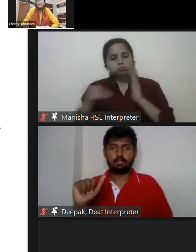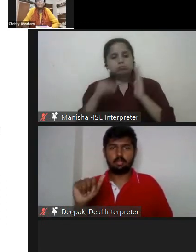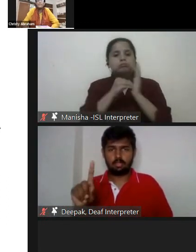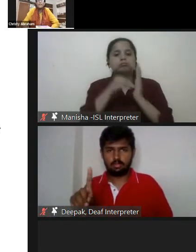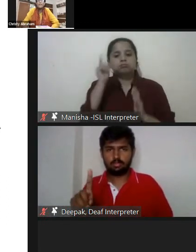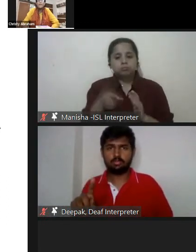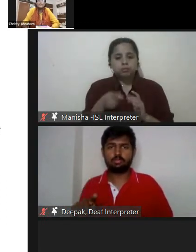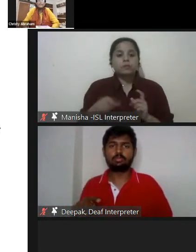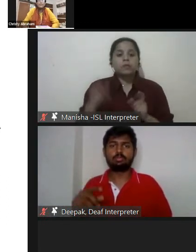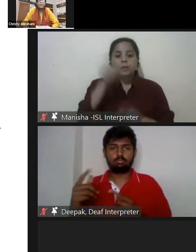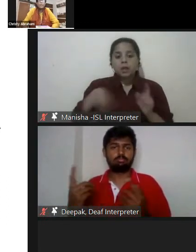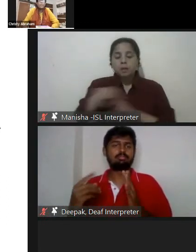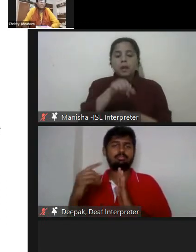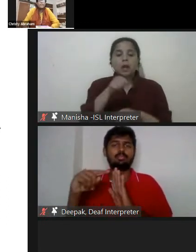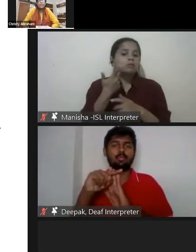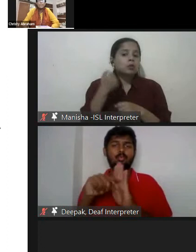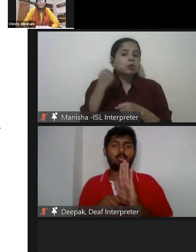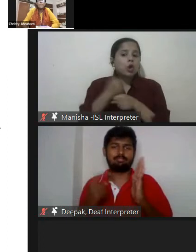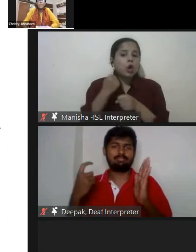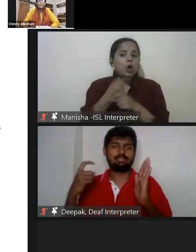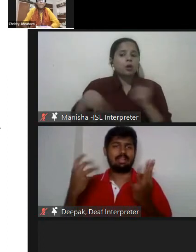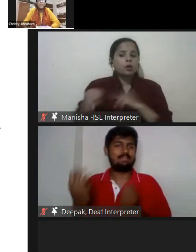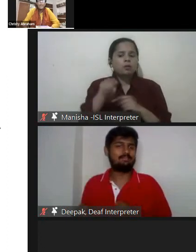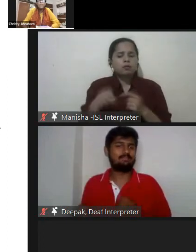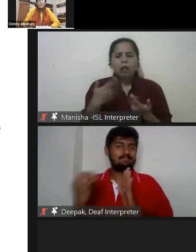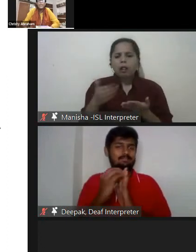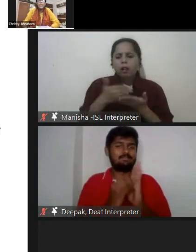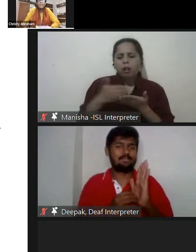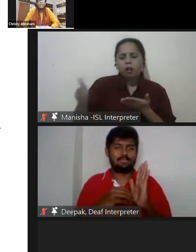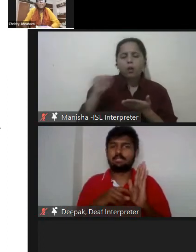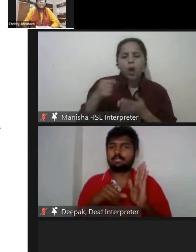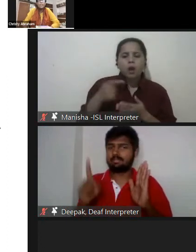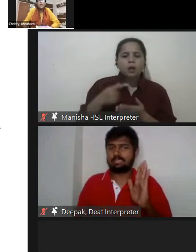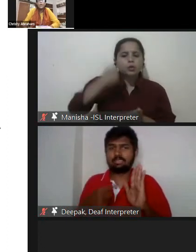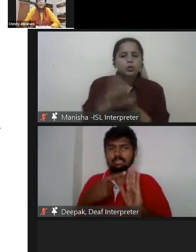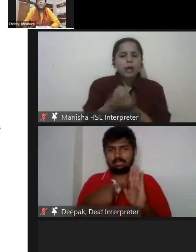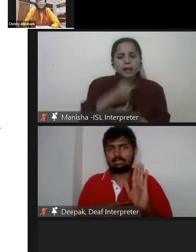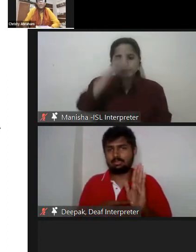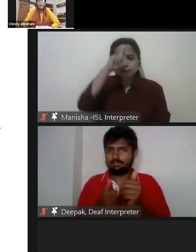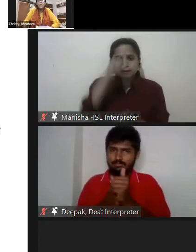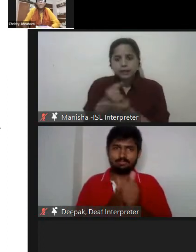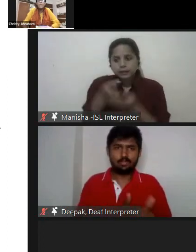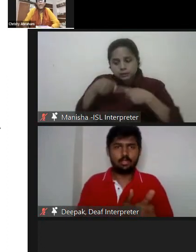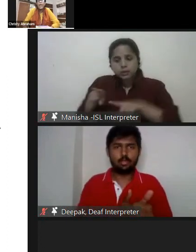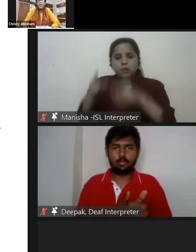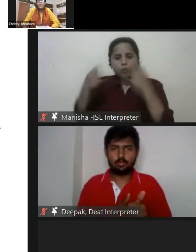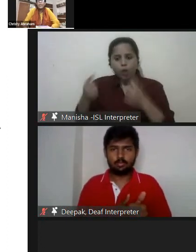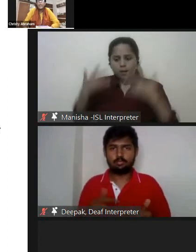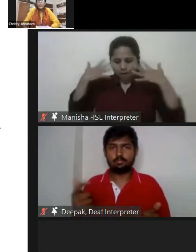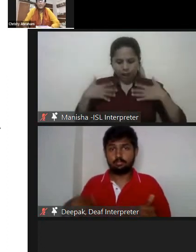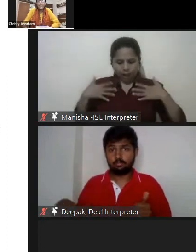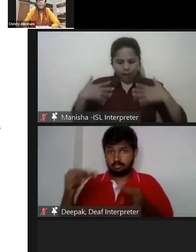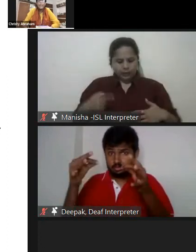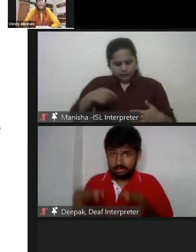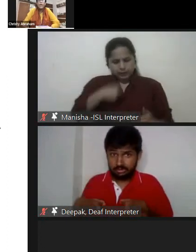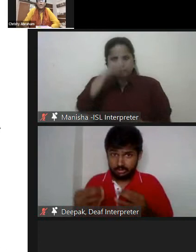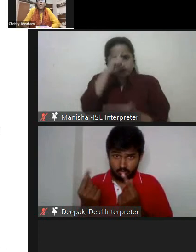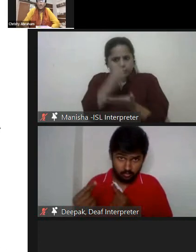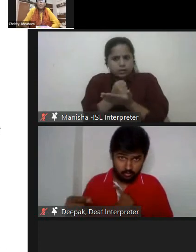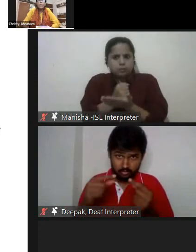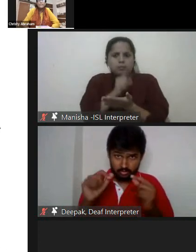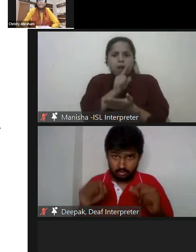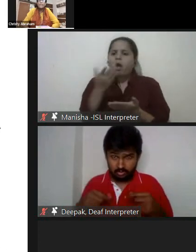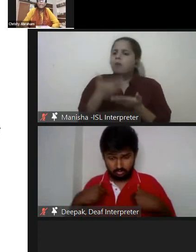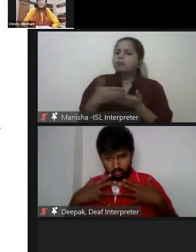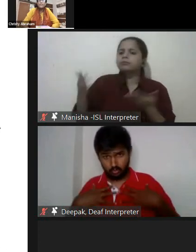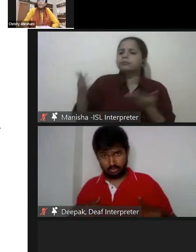governance process, exclusion from their right to take decision on their bodies and on their own health care,